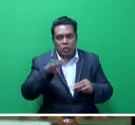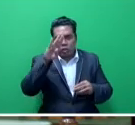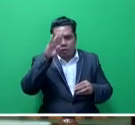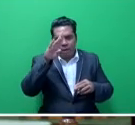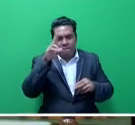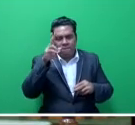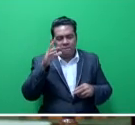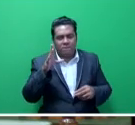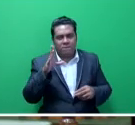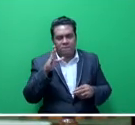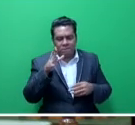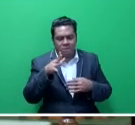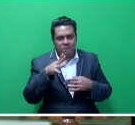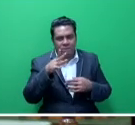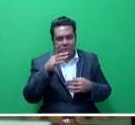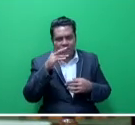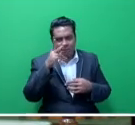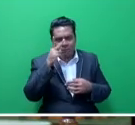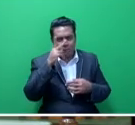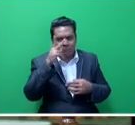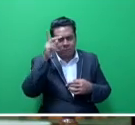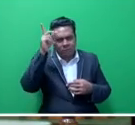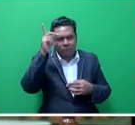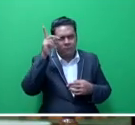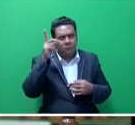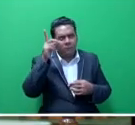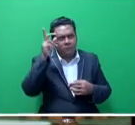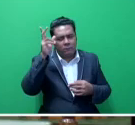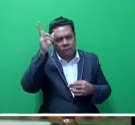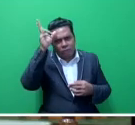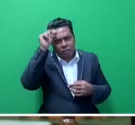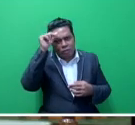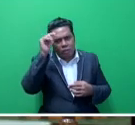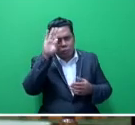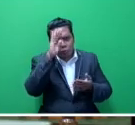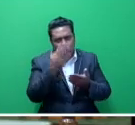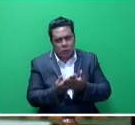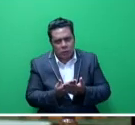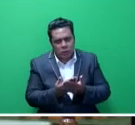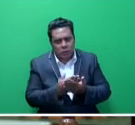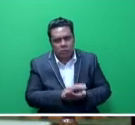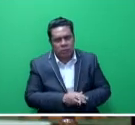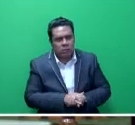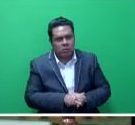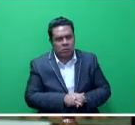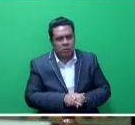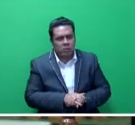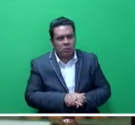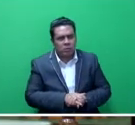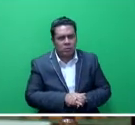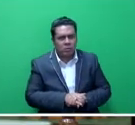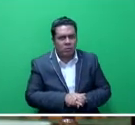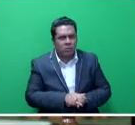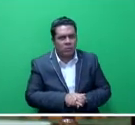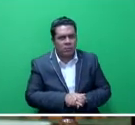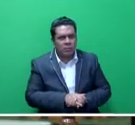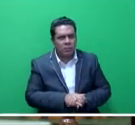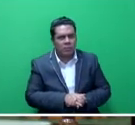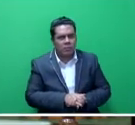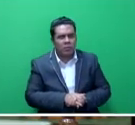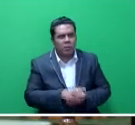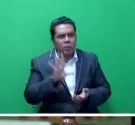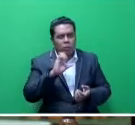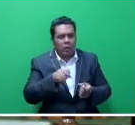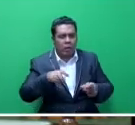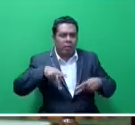available during the semester and school term periods, but the data can be used however the students like. We prefer that you don't waste it on watching dance